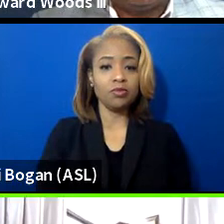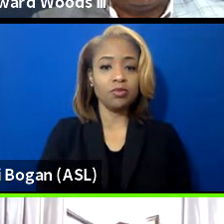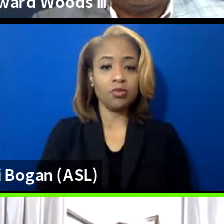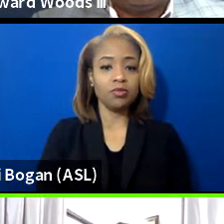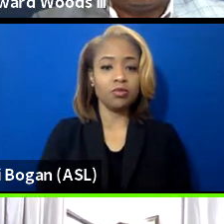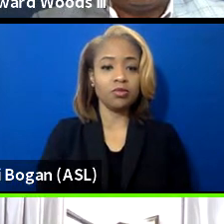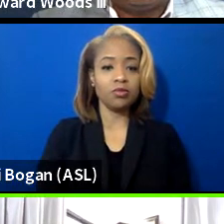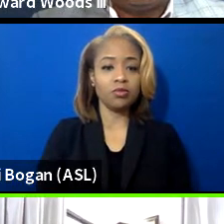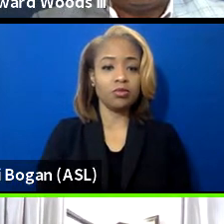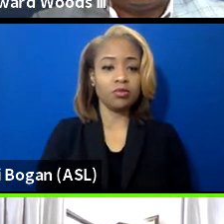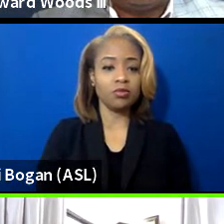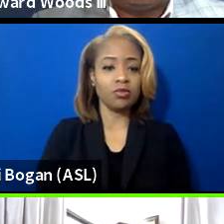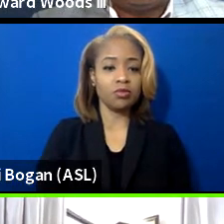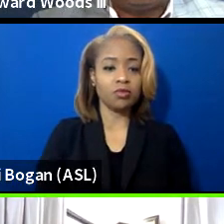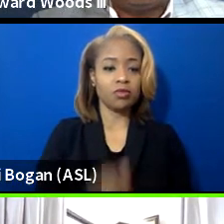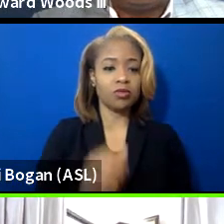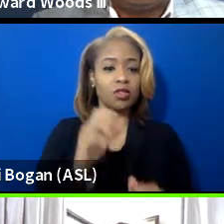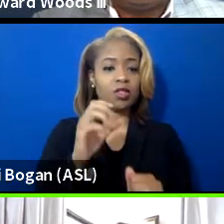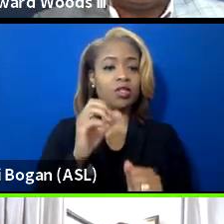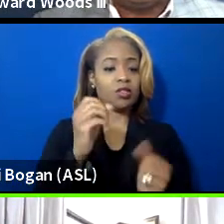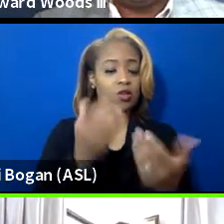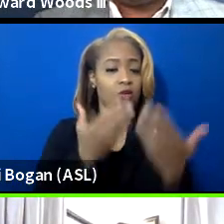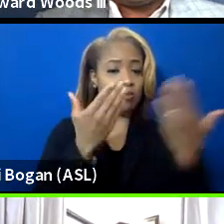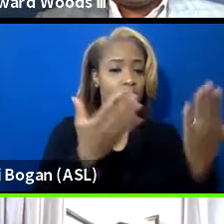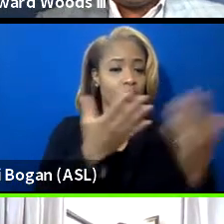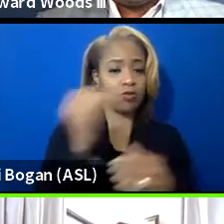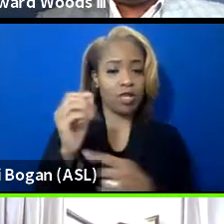Talking away on mute. It's been moved in second